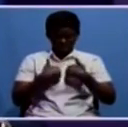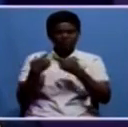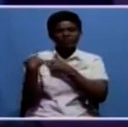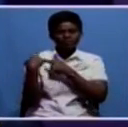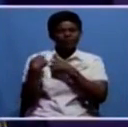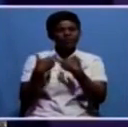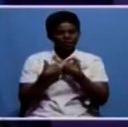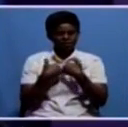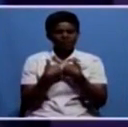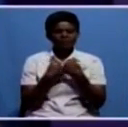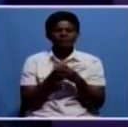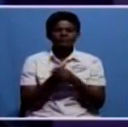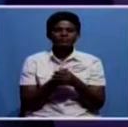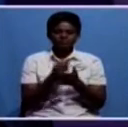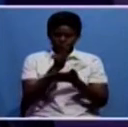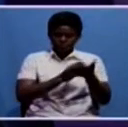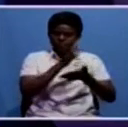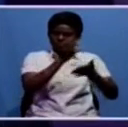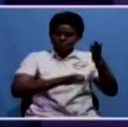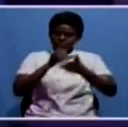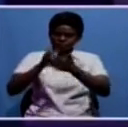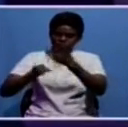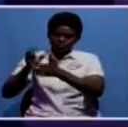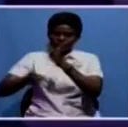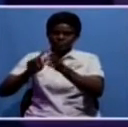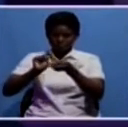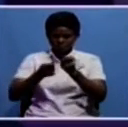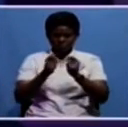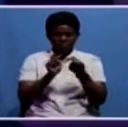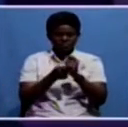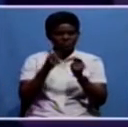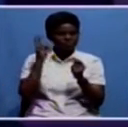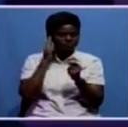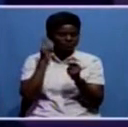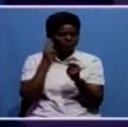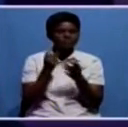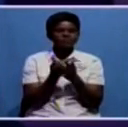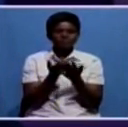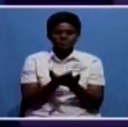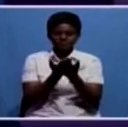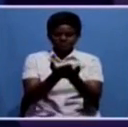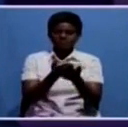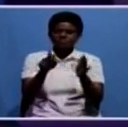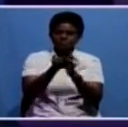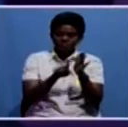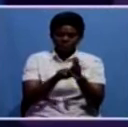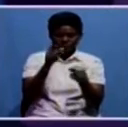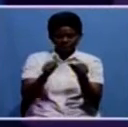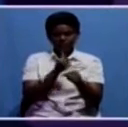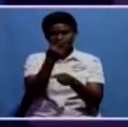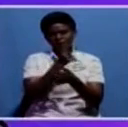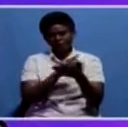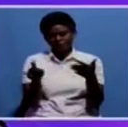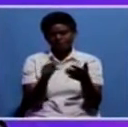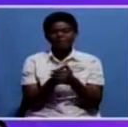pushing for amendment of certain clauses, like the one which asks these radio stations to submit recordings of their programs every 2 weeks? That's a cost, isn't